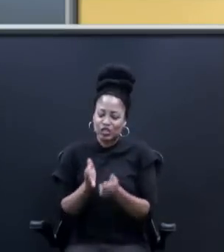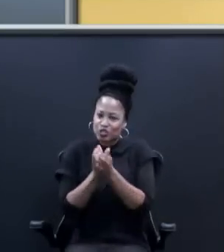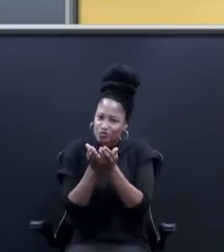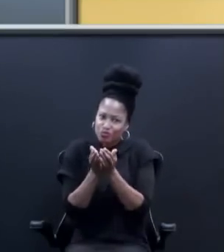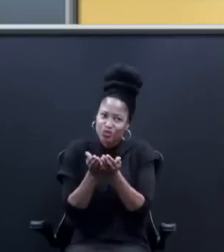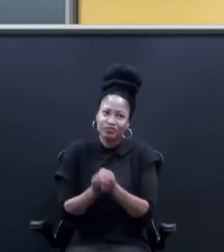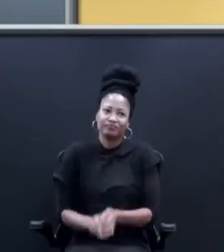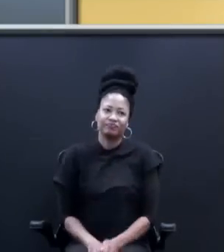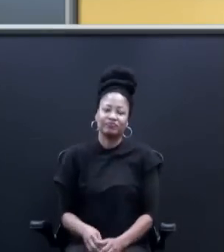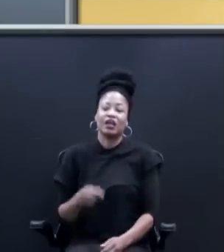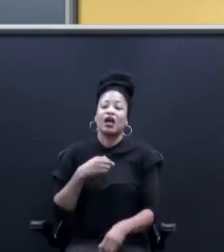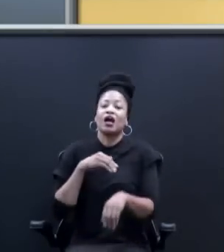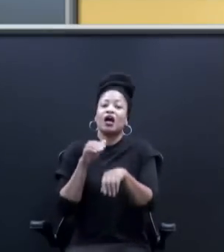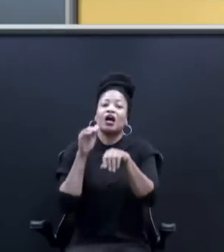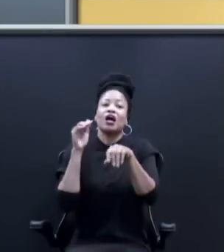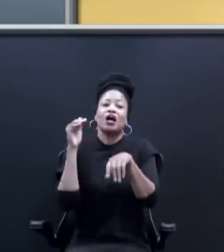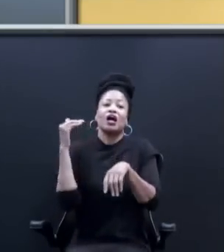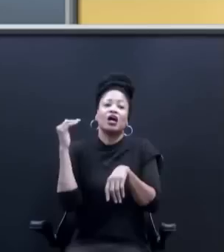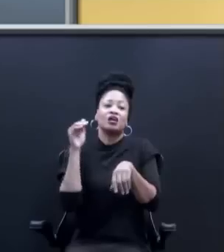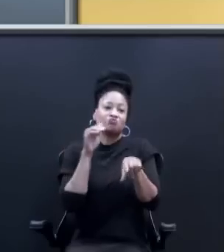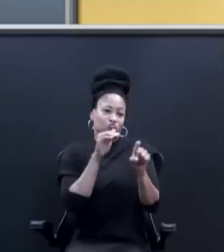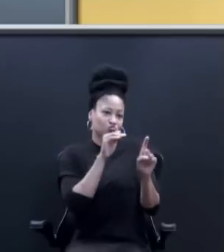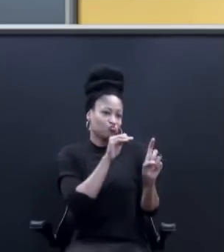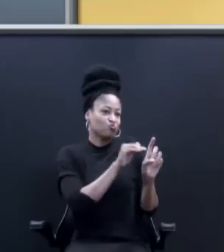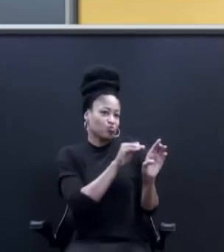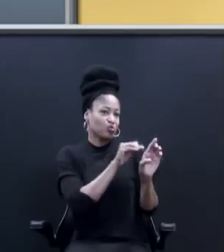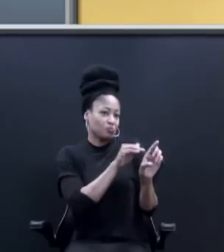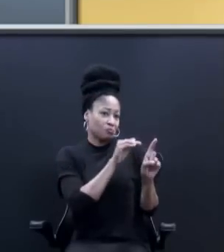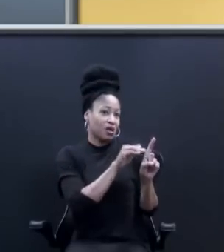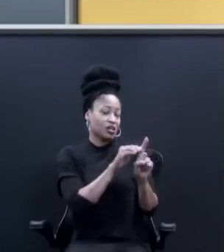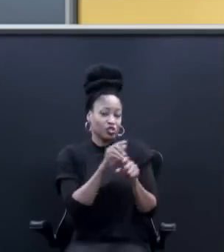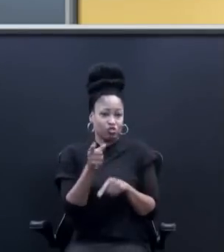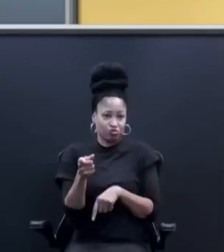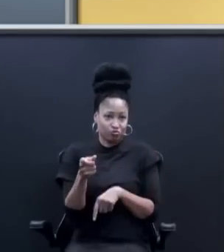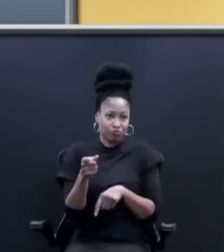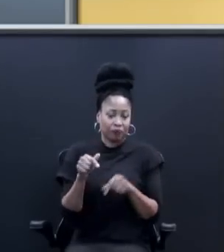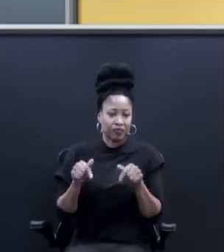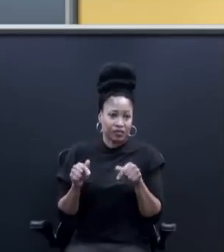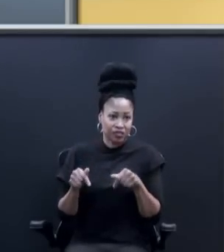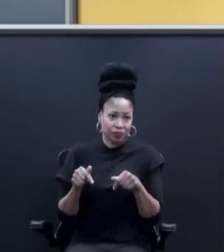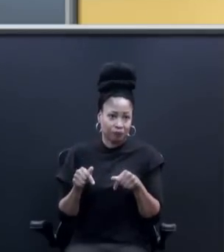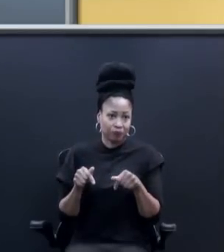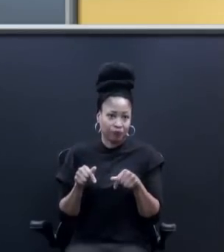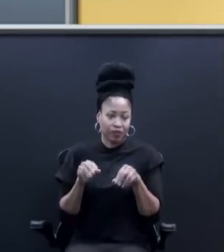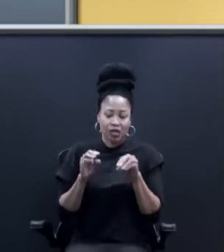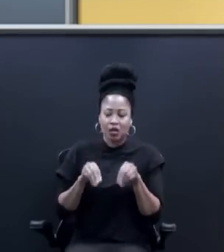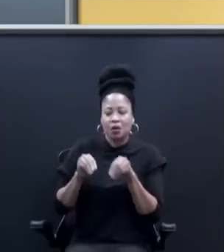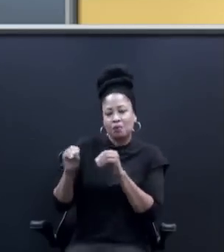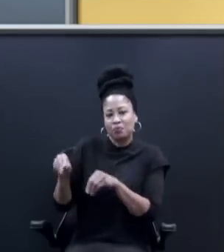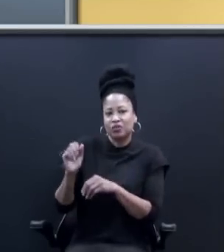Because I want to remind you of this so we can put it back to back. Even though we've done this before, I want to look at it.